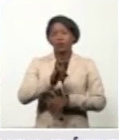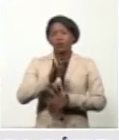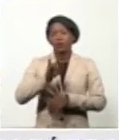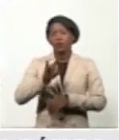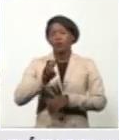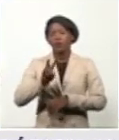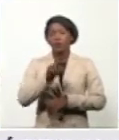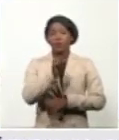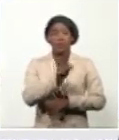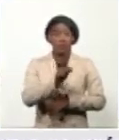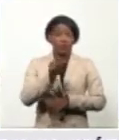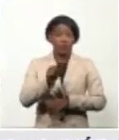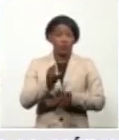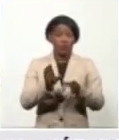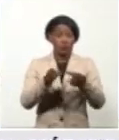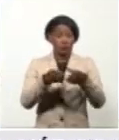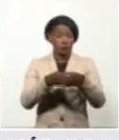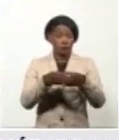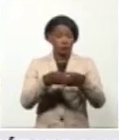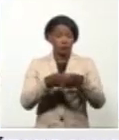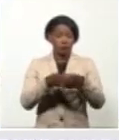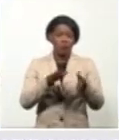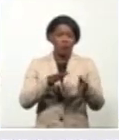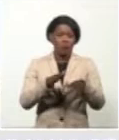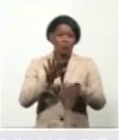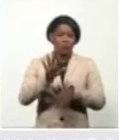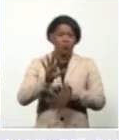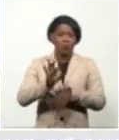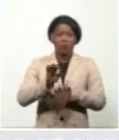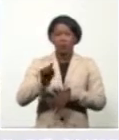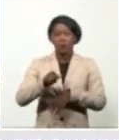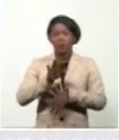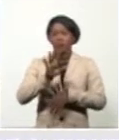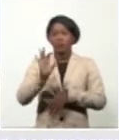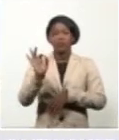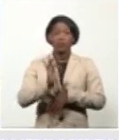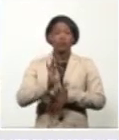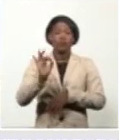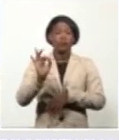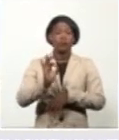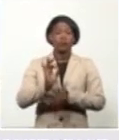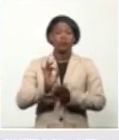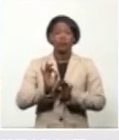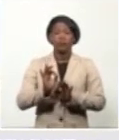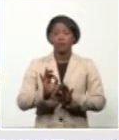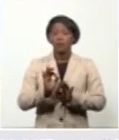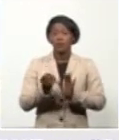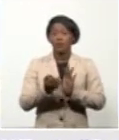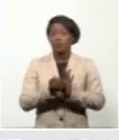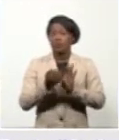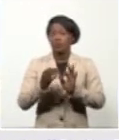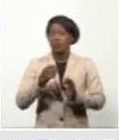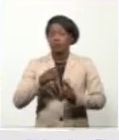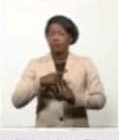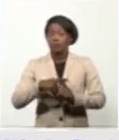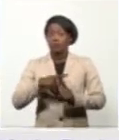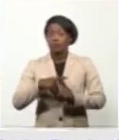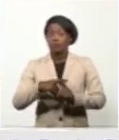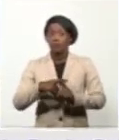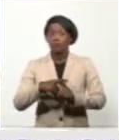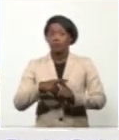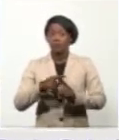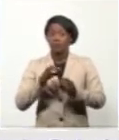This is another very important risk group, and thus 992 people have already